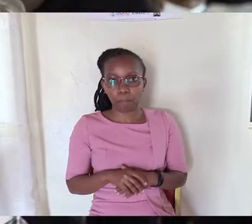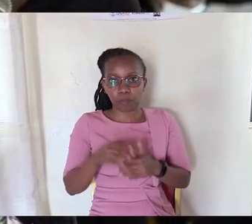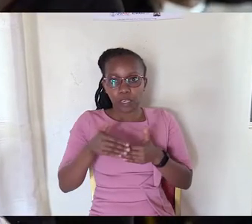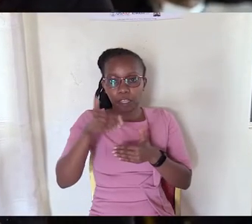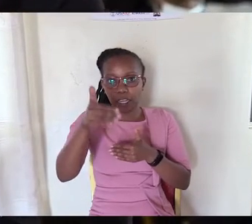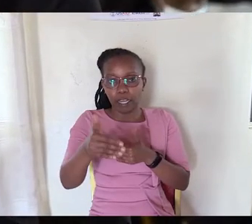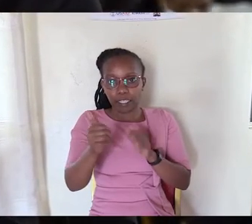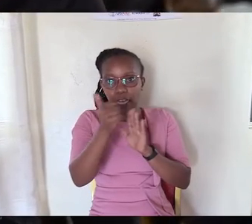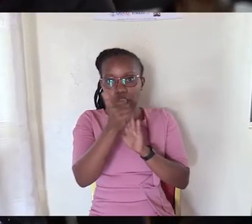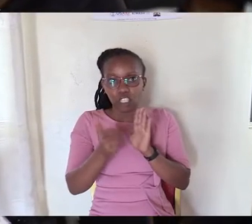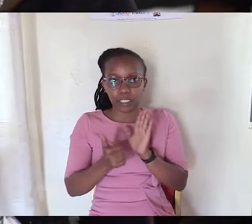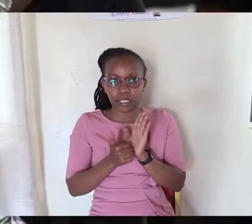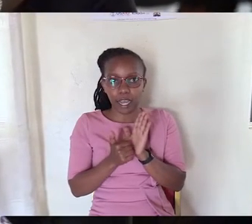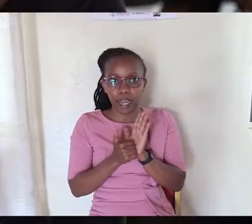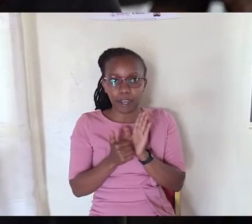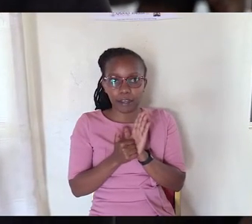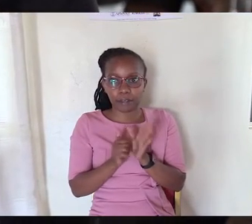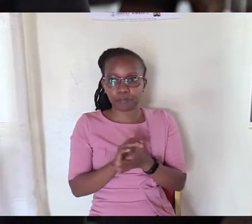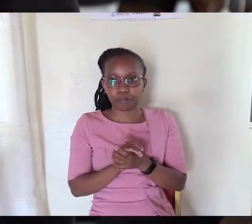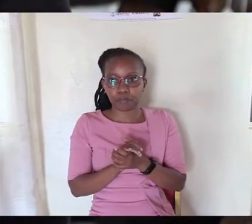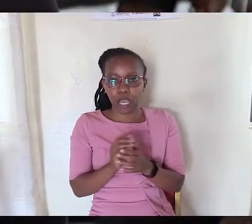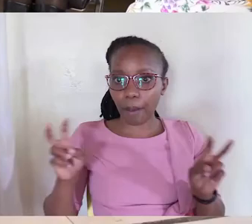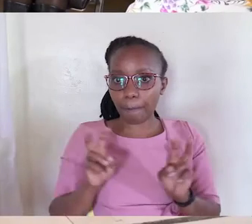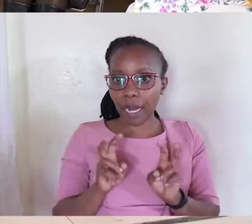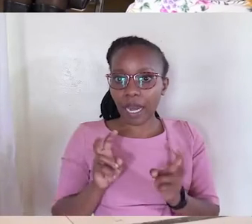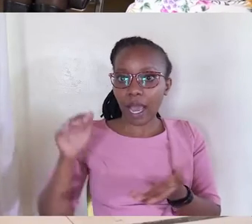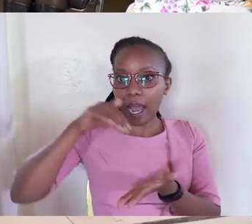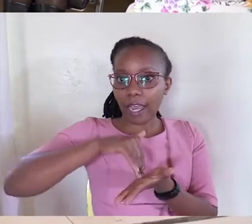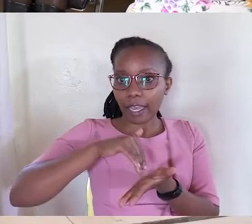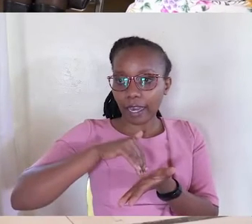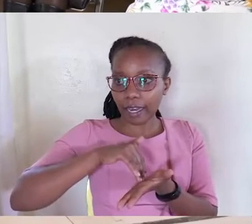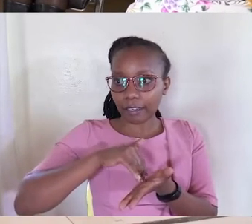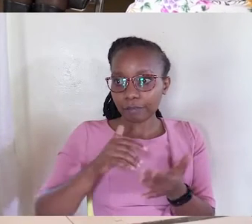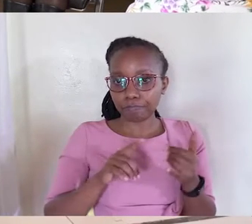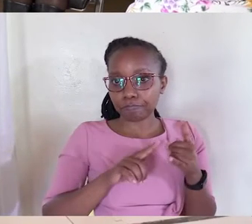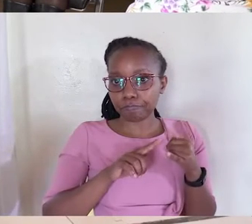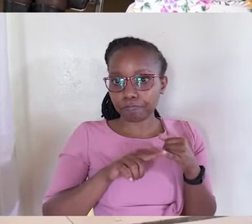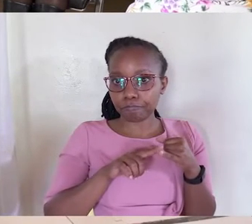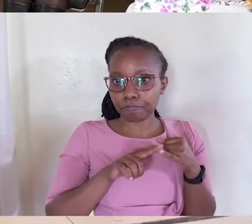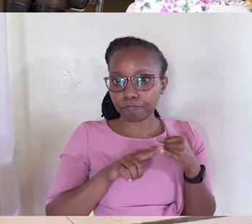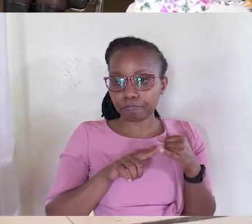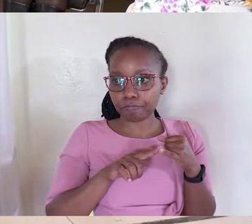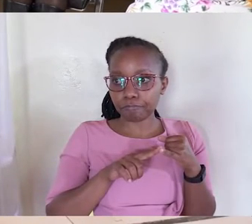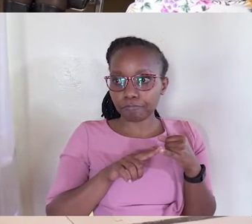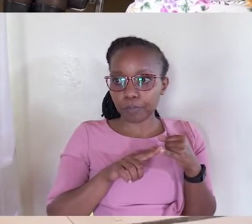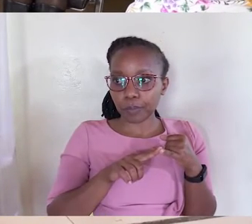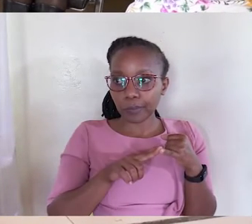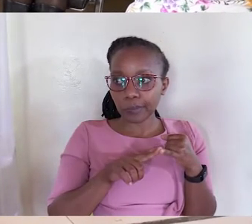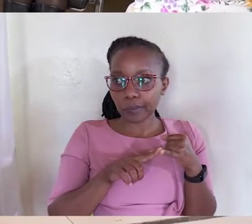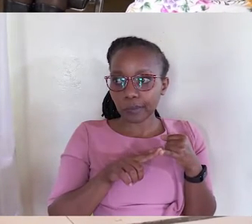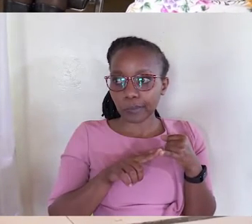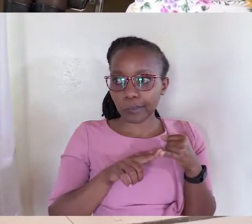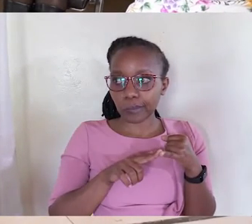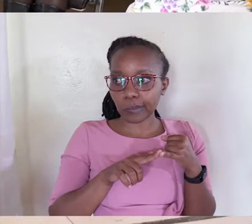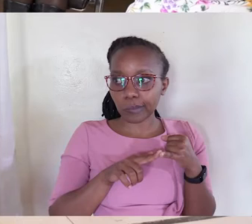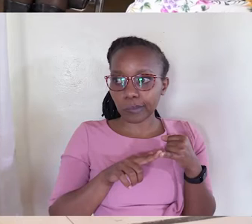next item on our agenda, which is the panel discussion. So on the panel, we have, and maybe as I introduce, you can